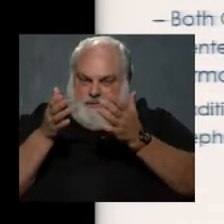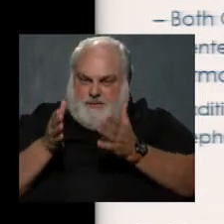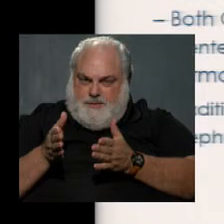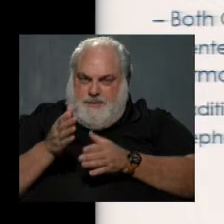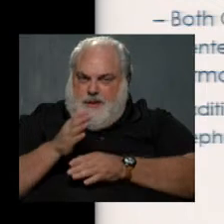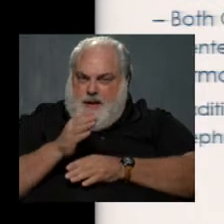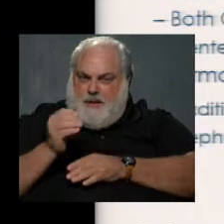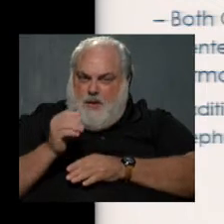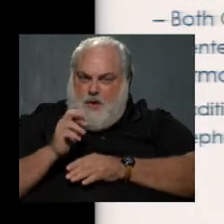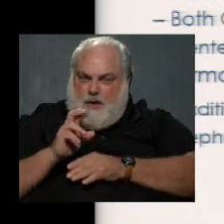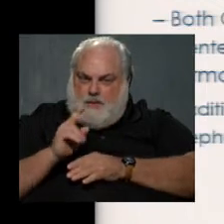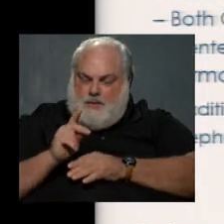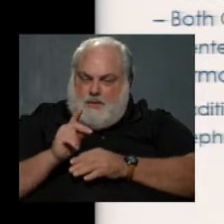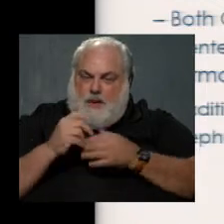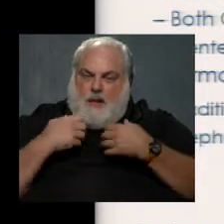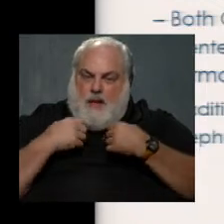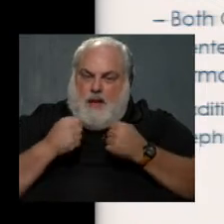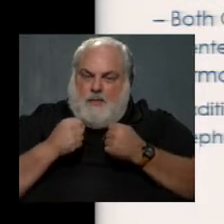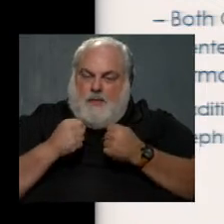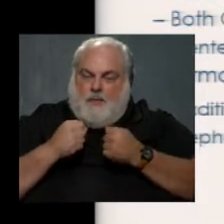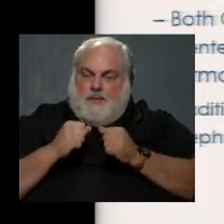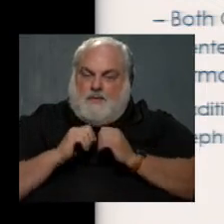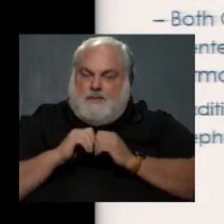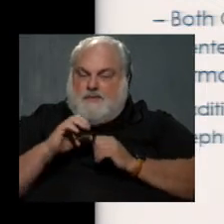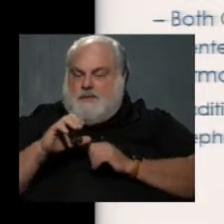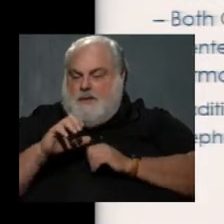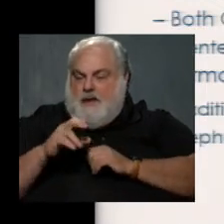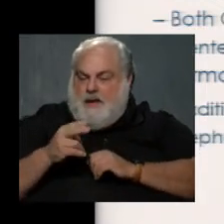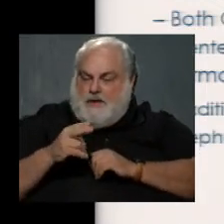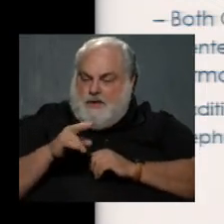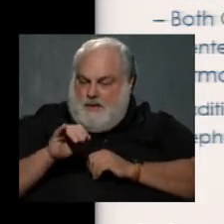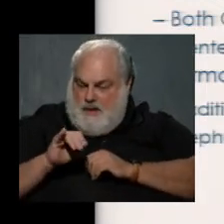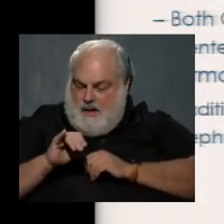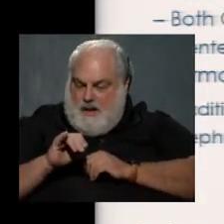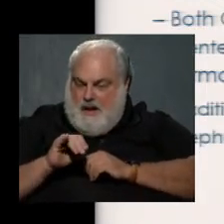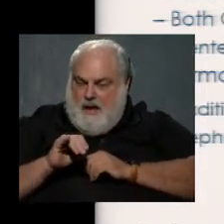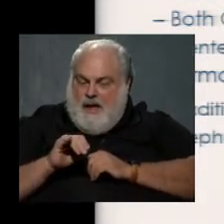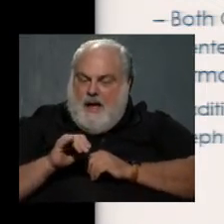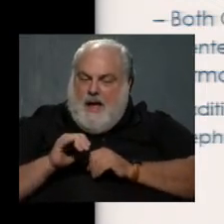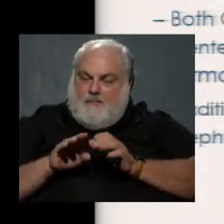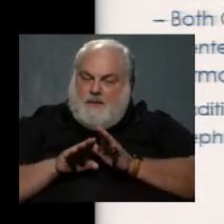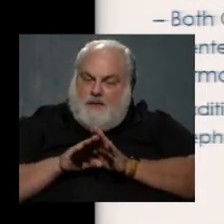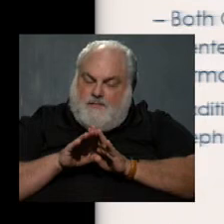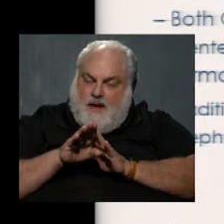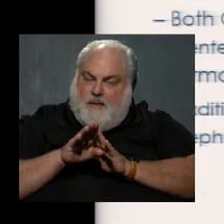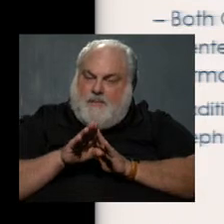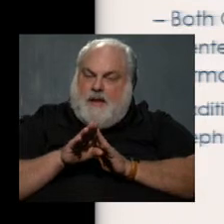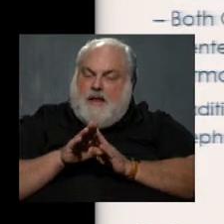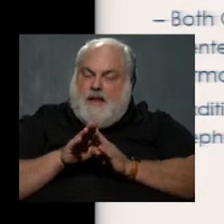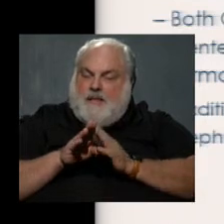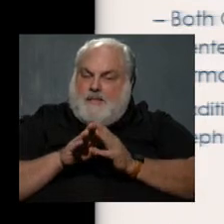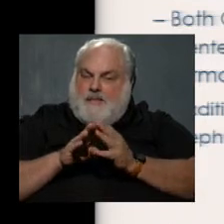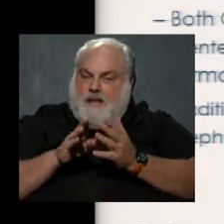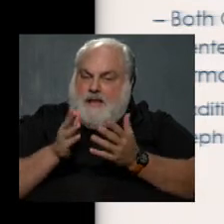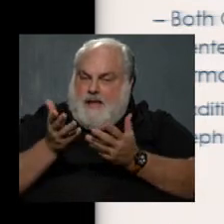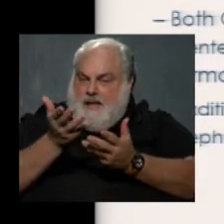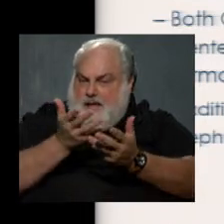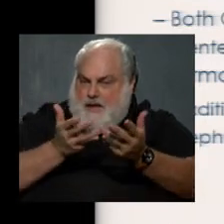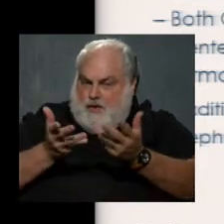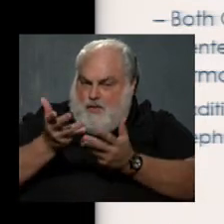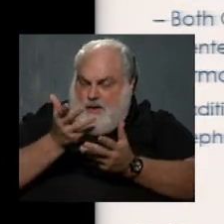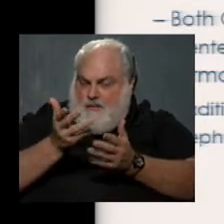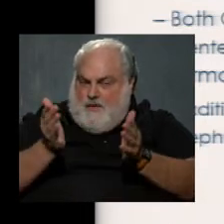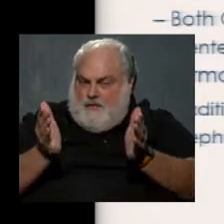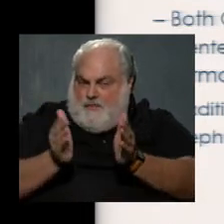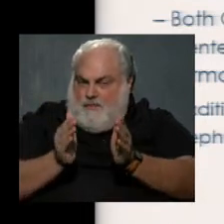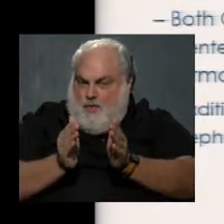and Arkansas Health Network with CHI have developed these clinically integrated networks. They are clearly, they're